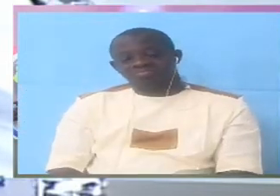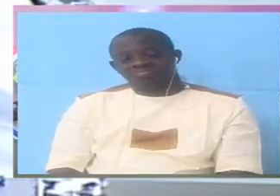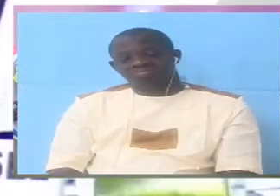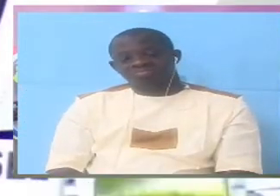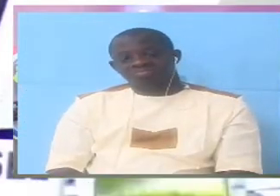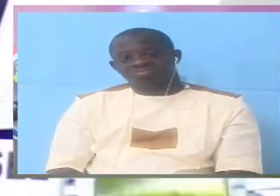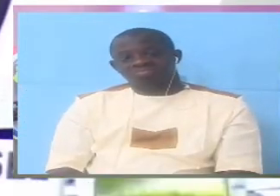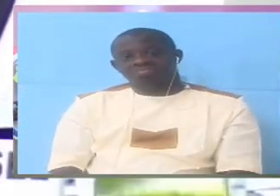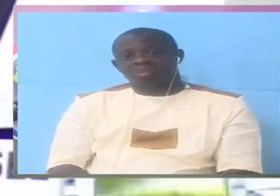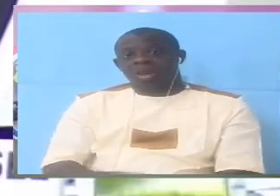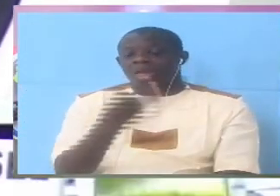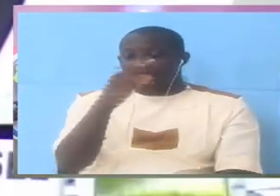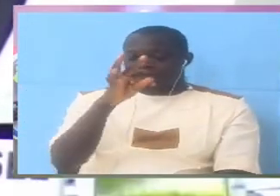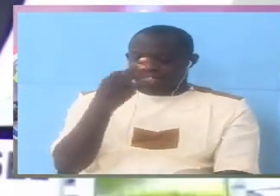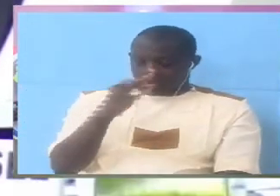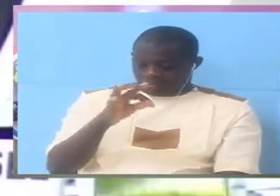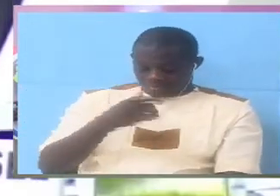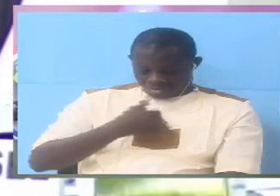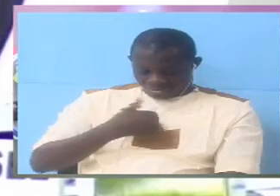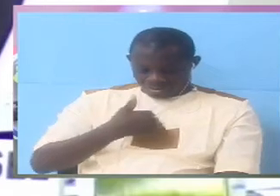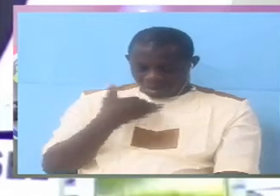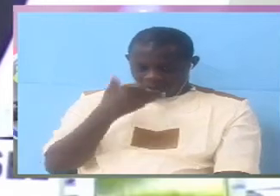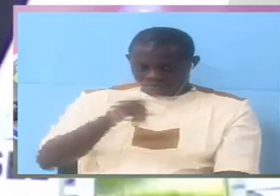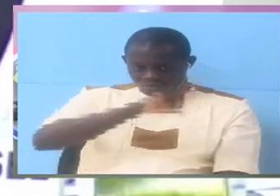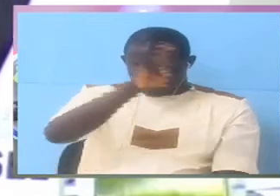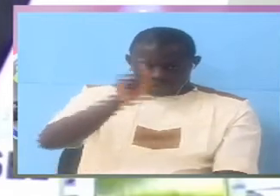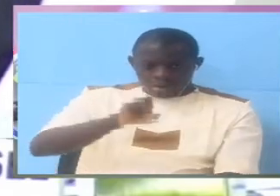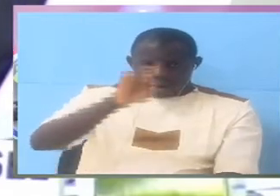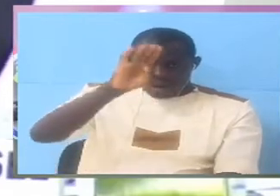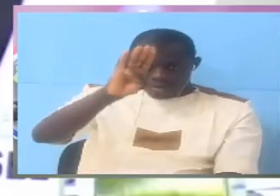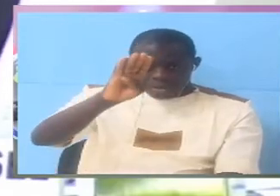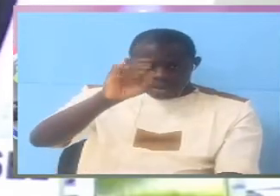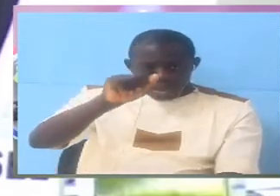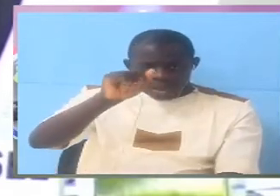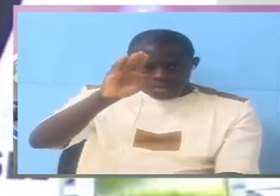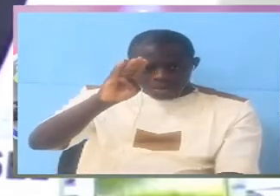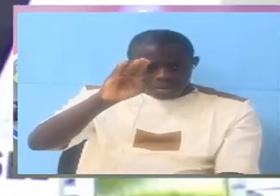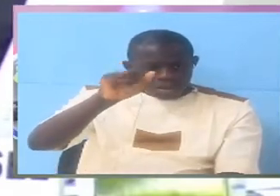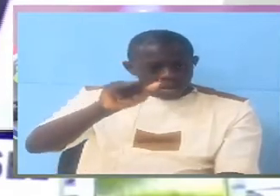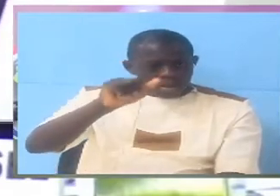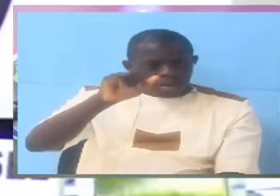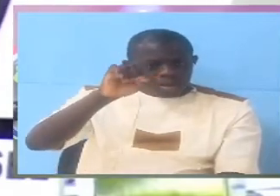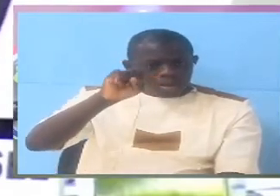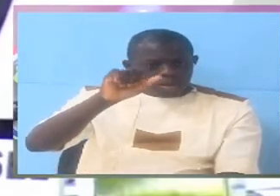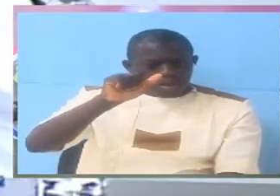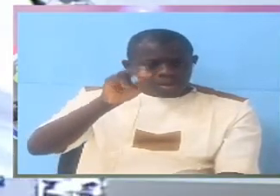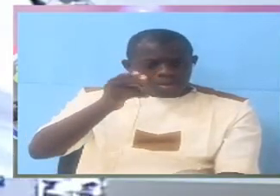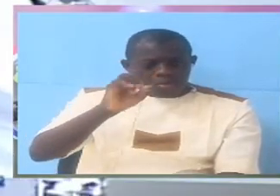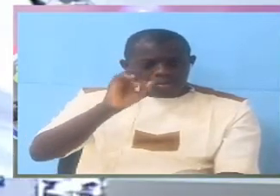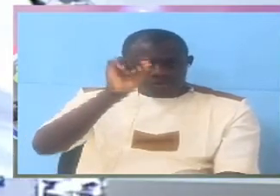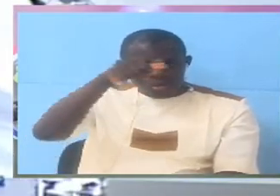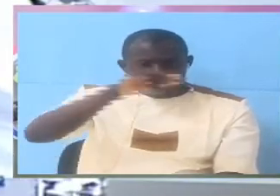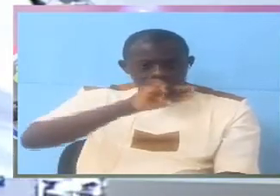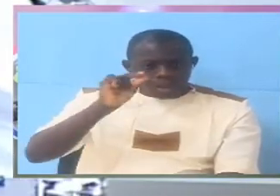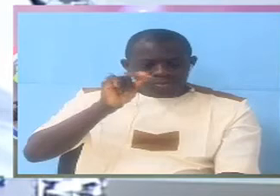Even if I ask you whether Baba Saho is your name, you can say it is not true.